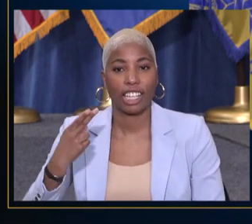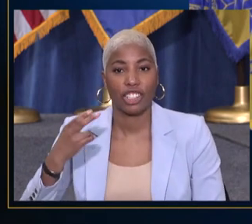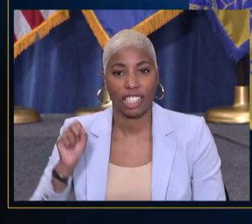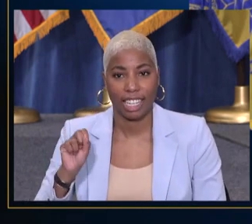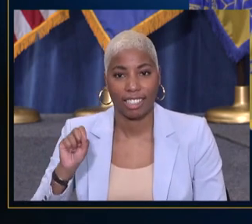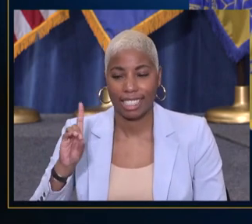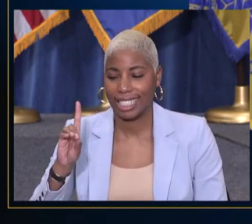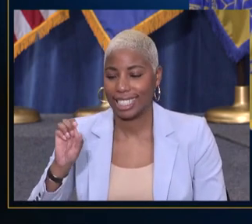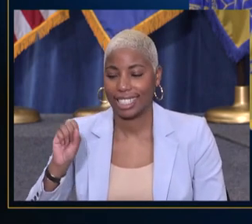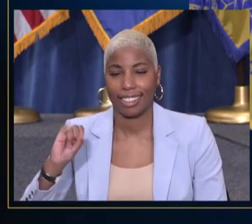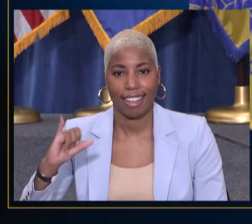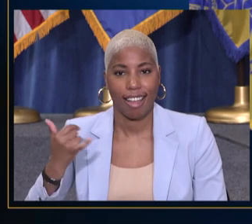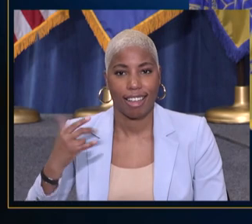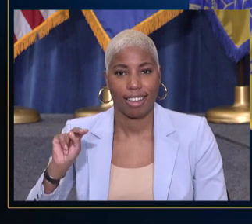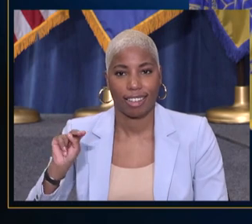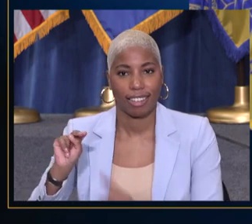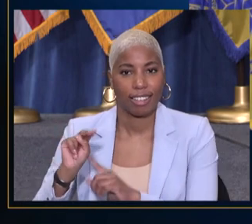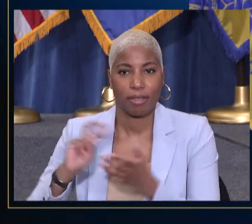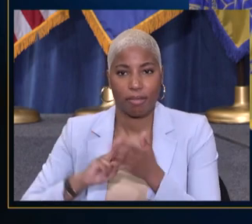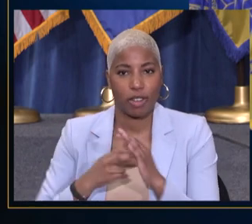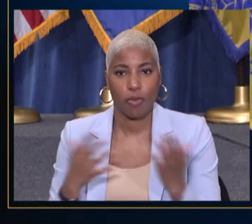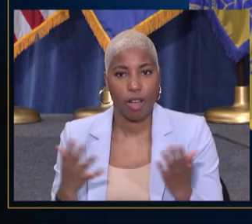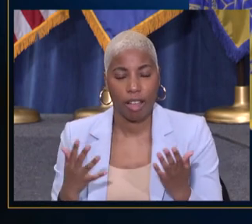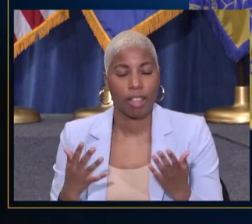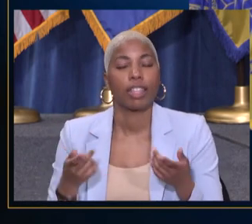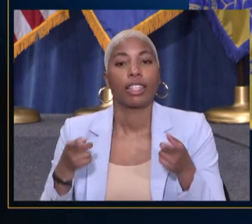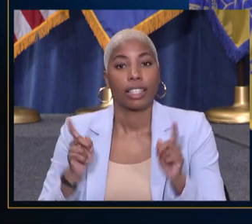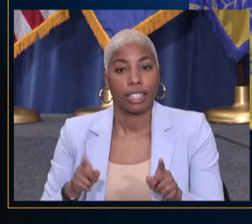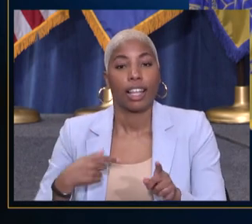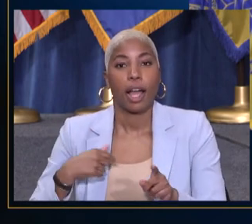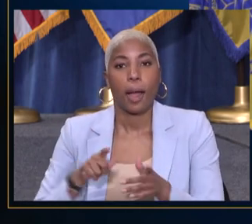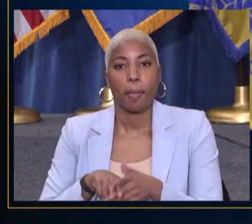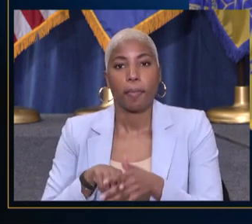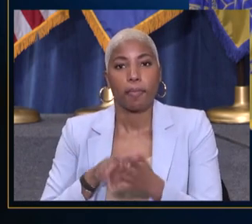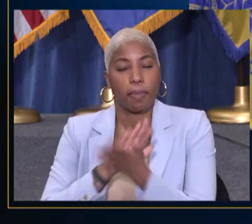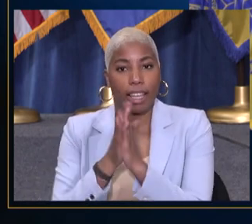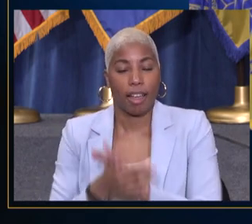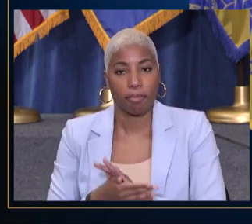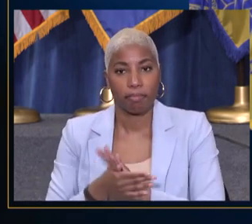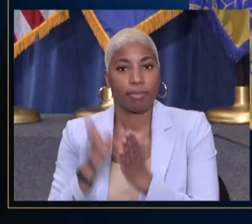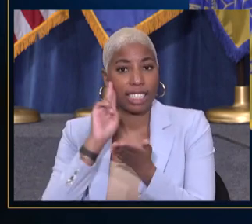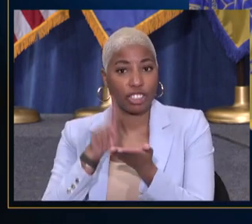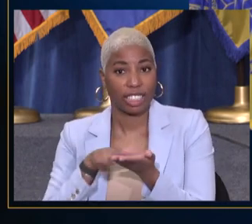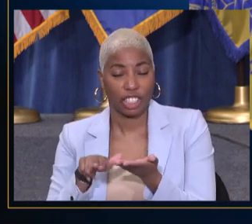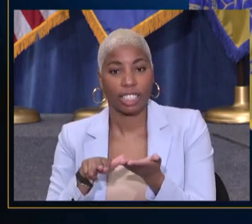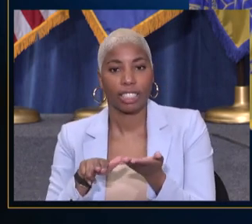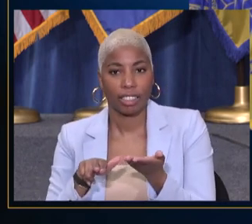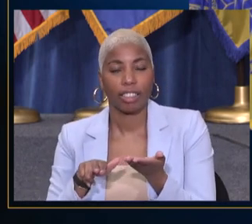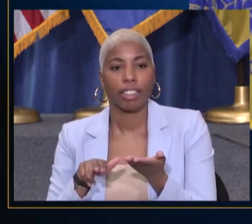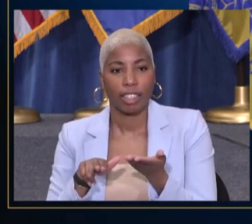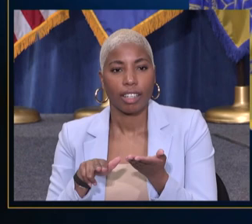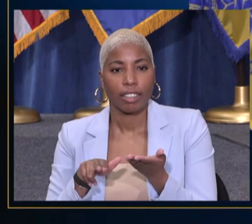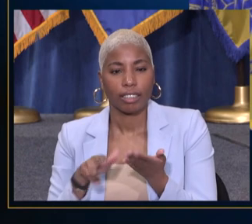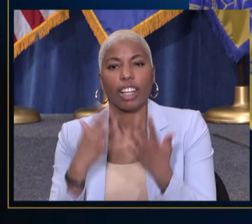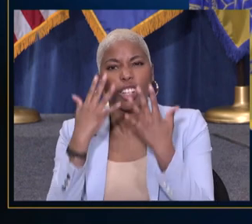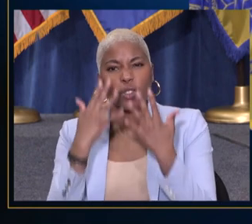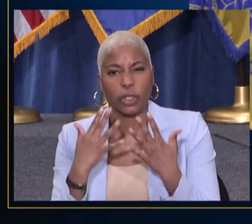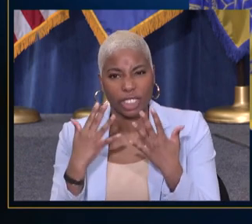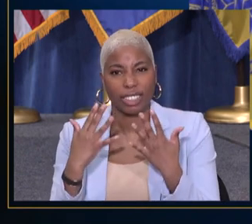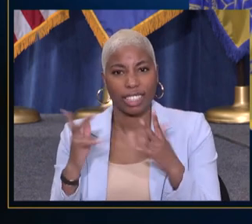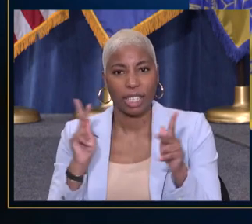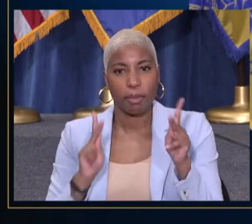the things that I said when I became secretary, and fortunately, it was actually said by people higher up than